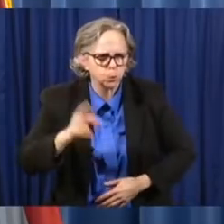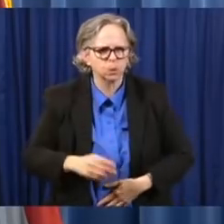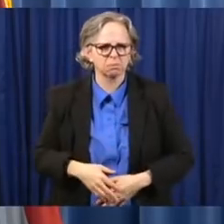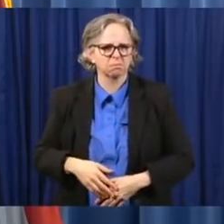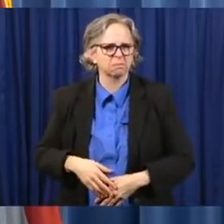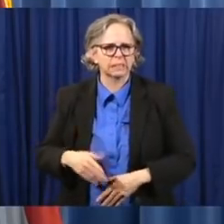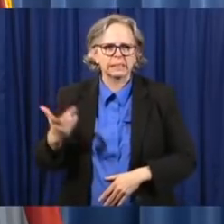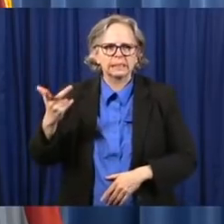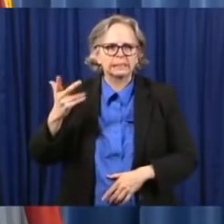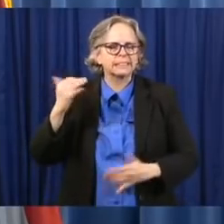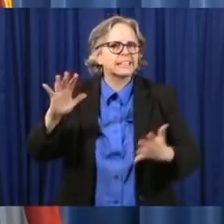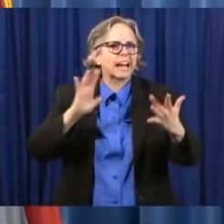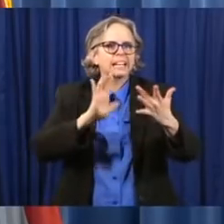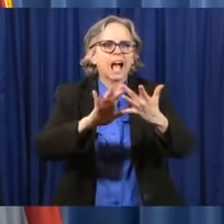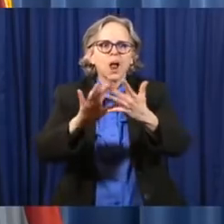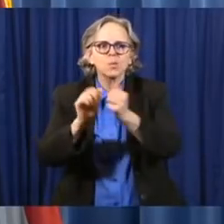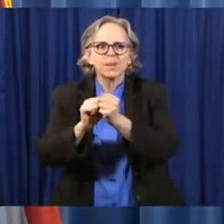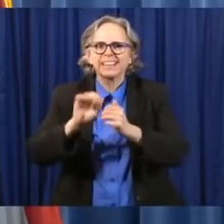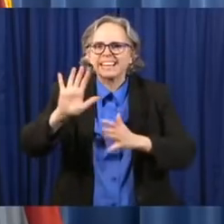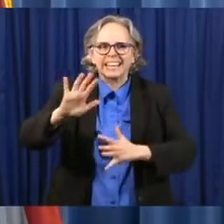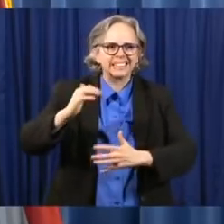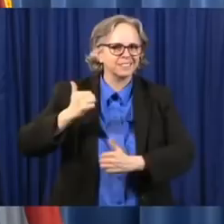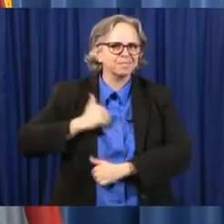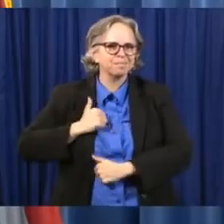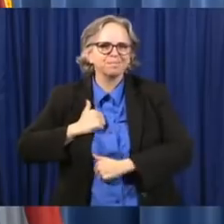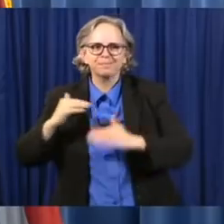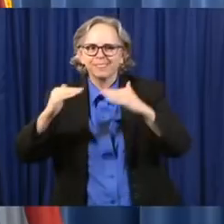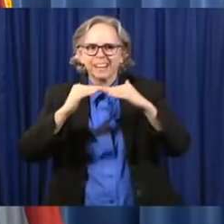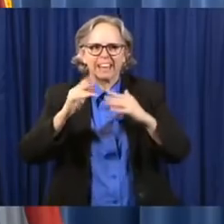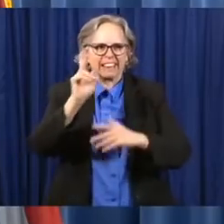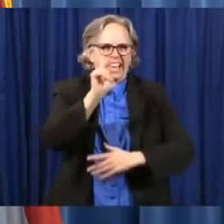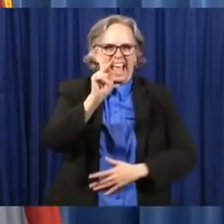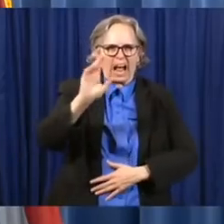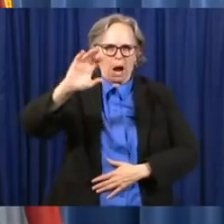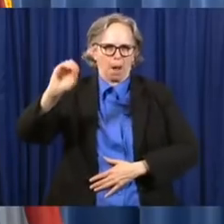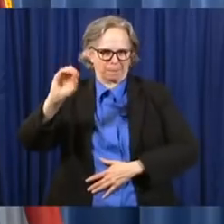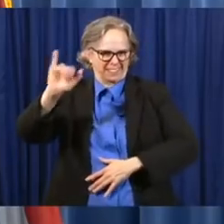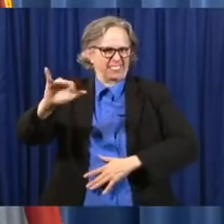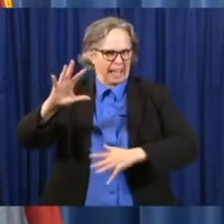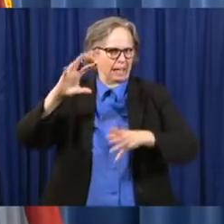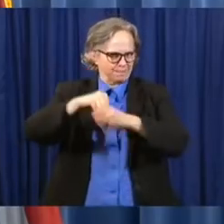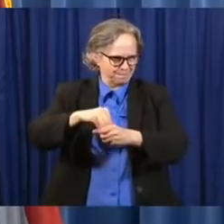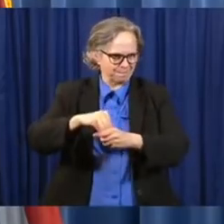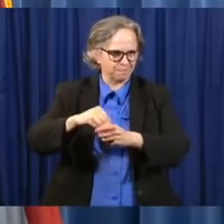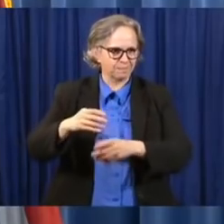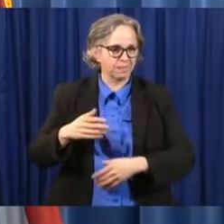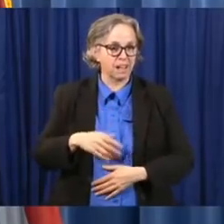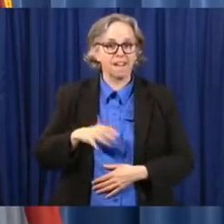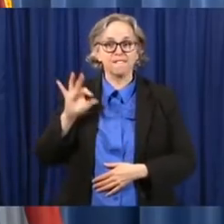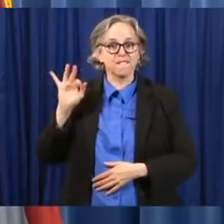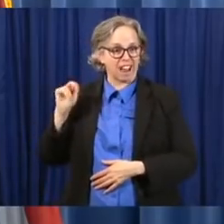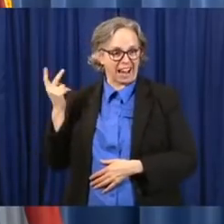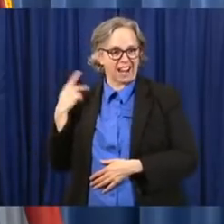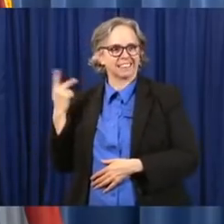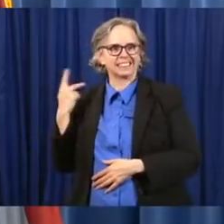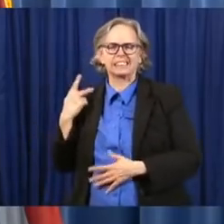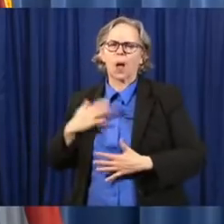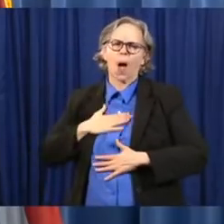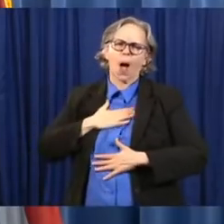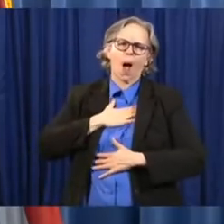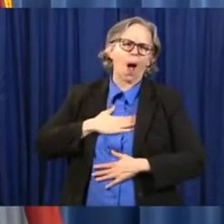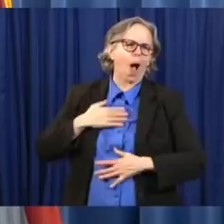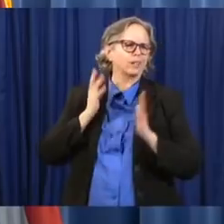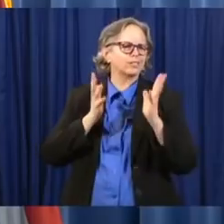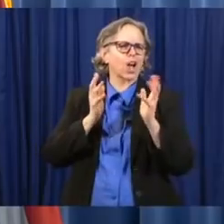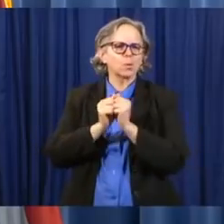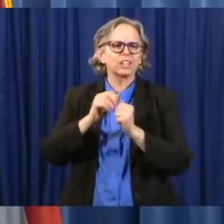in his unit, K Company. Fran and I still very much enjoy talking with Jim Moore. Jim, I don't know